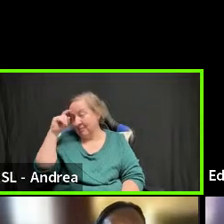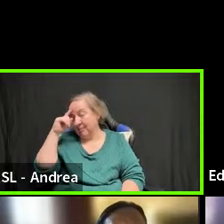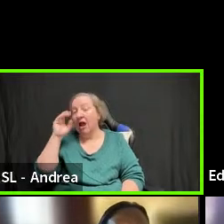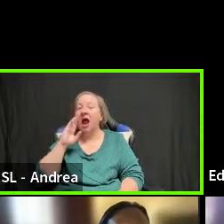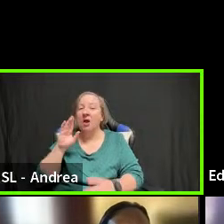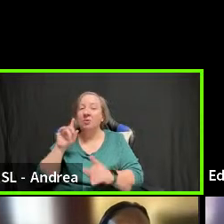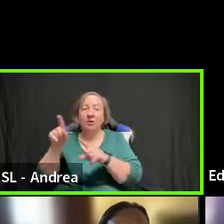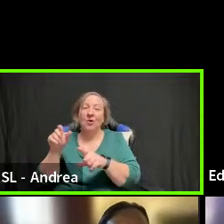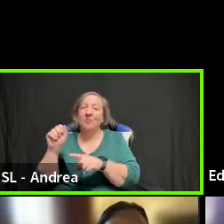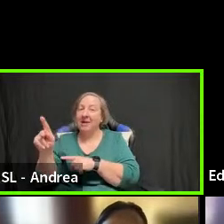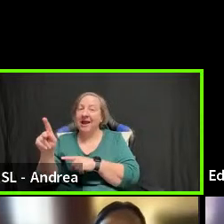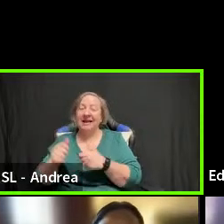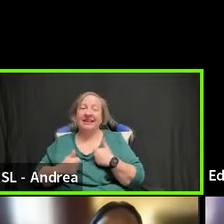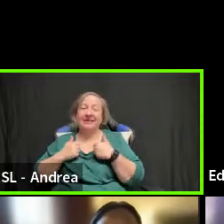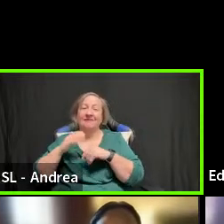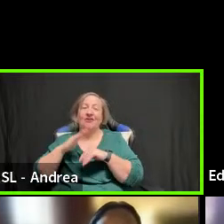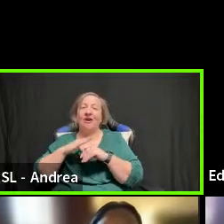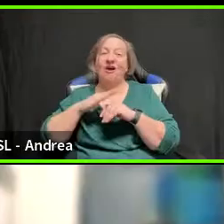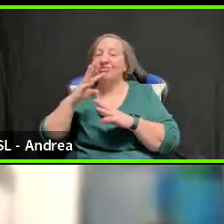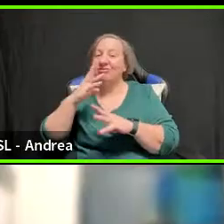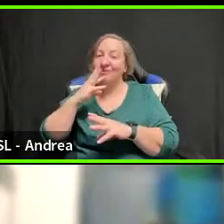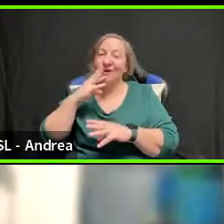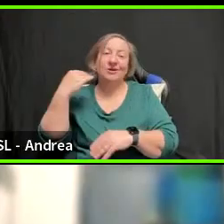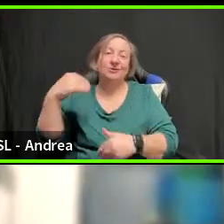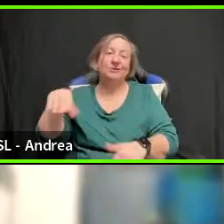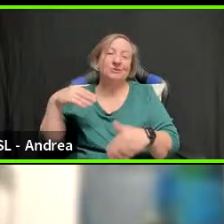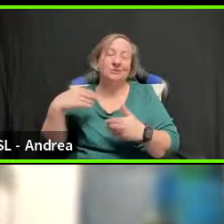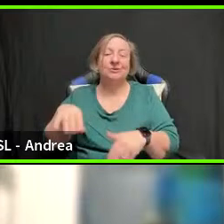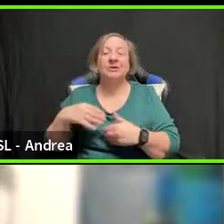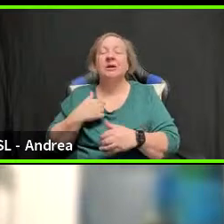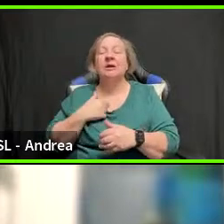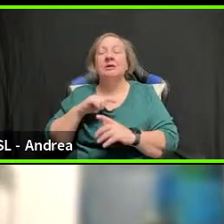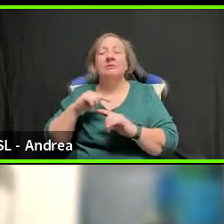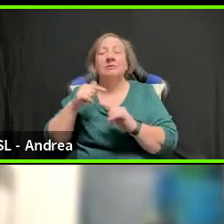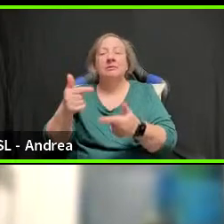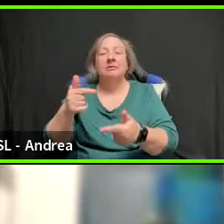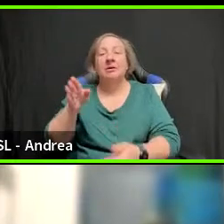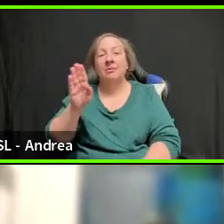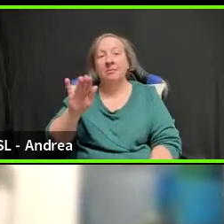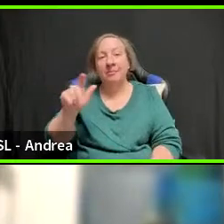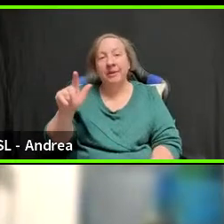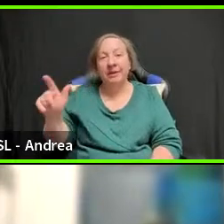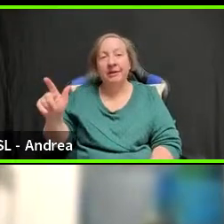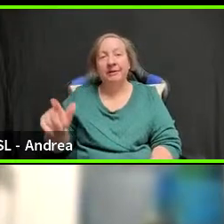the water. So, and I will turn it over to Bill.